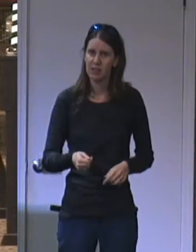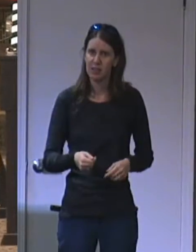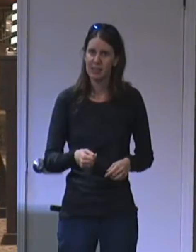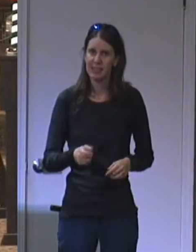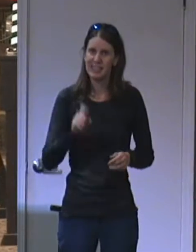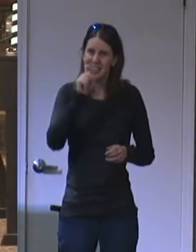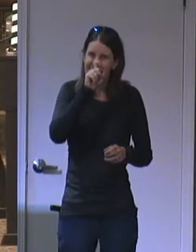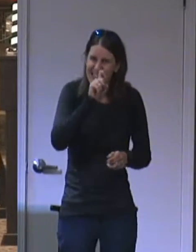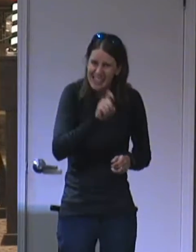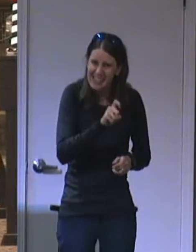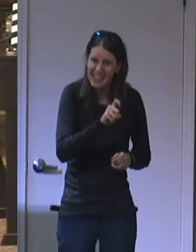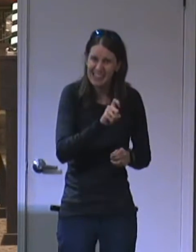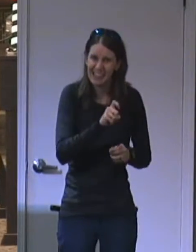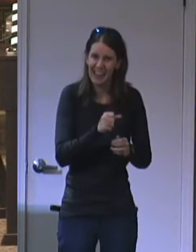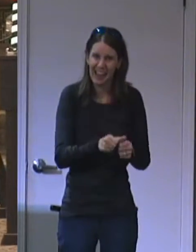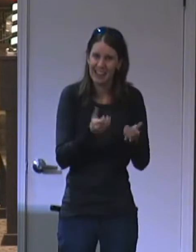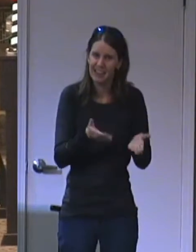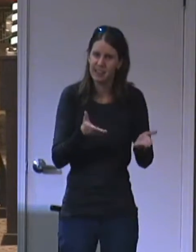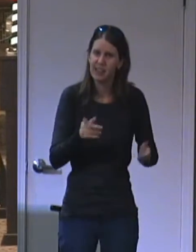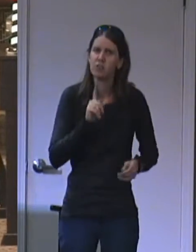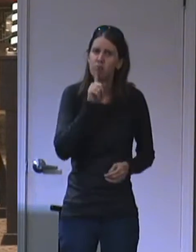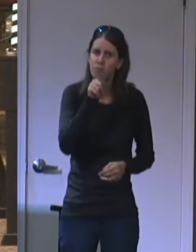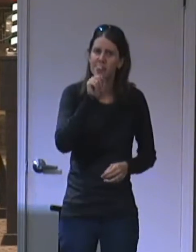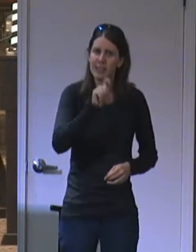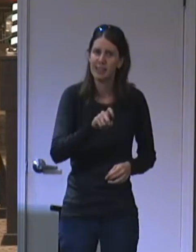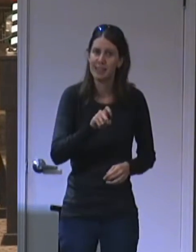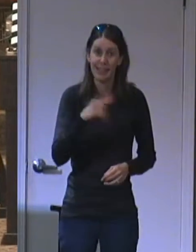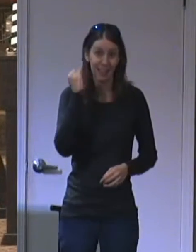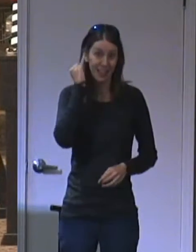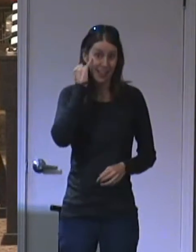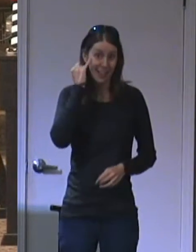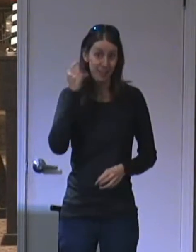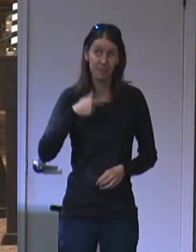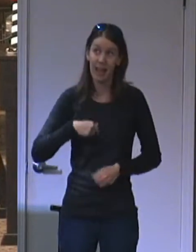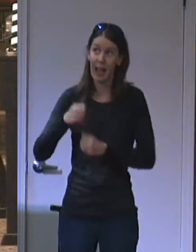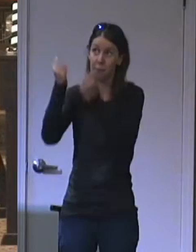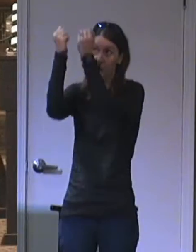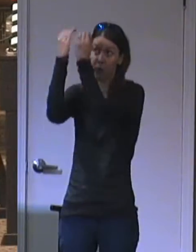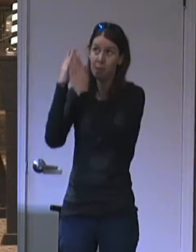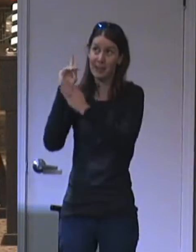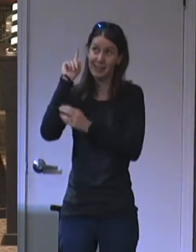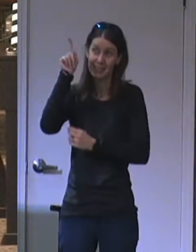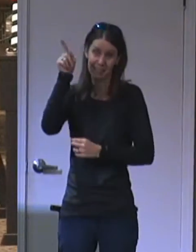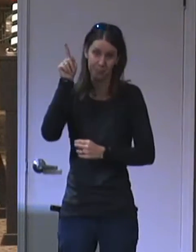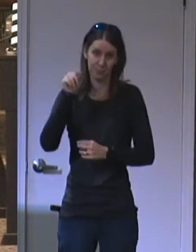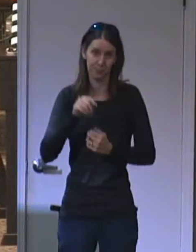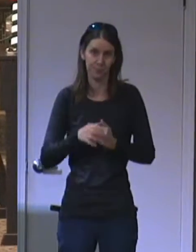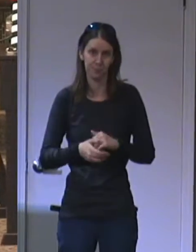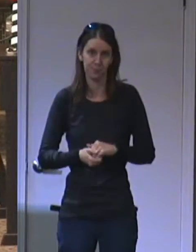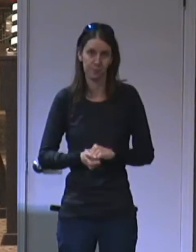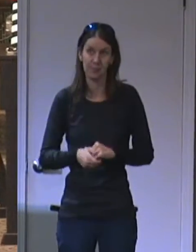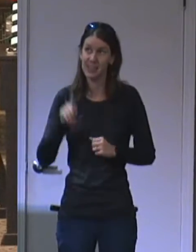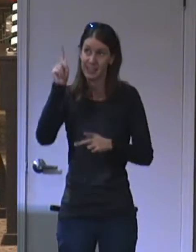need as long as I'm doing what God wants me to do the way God wants me to do it.